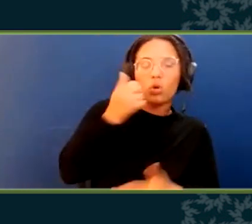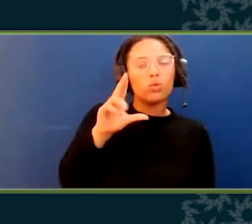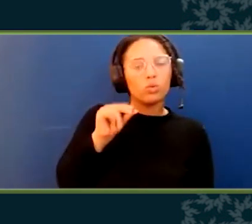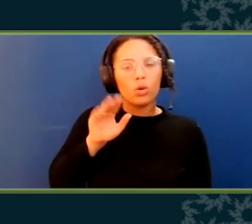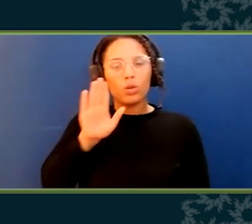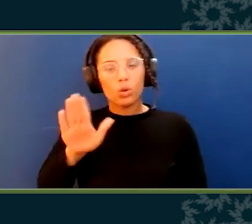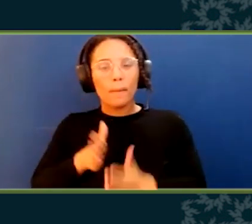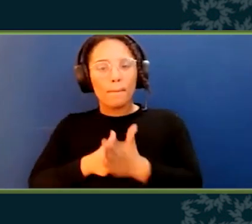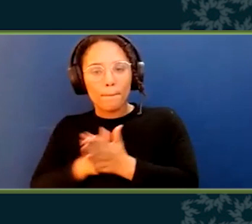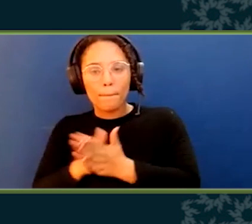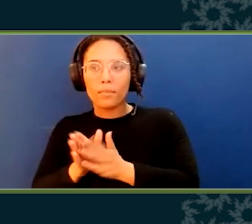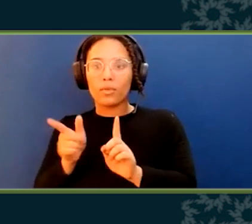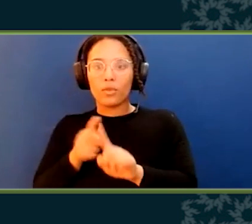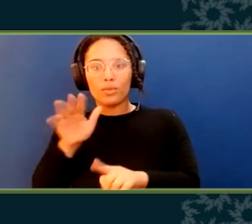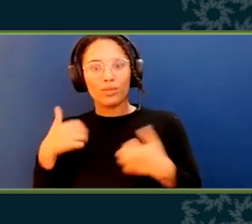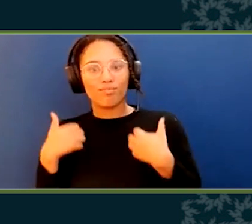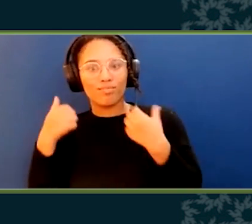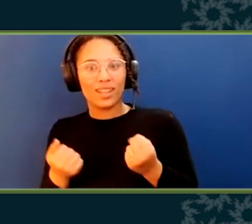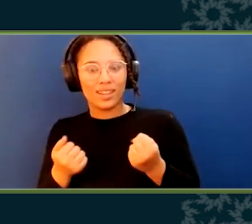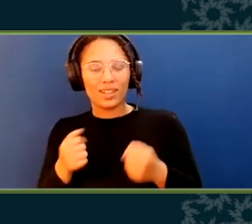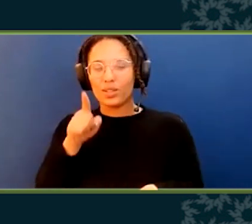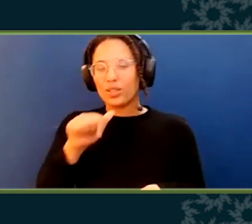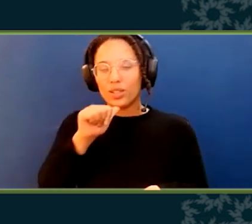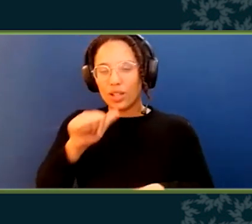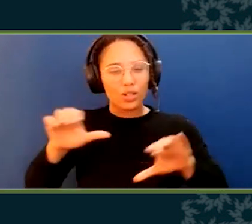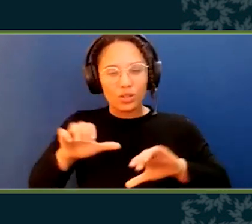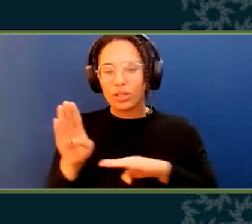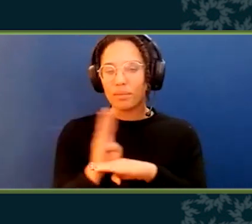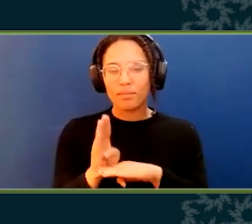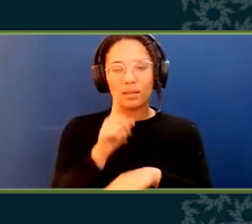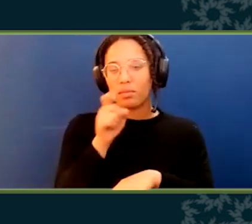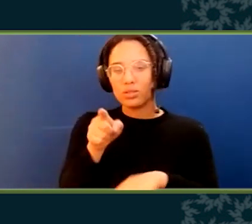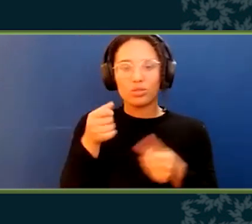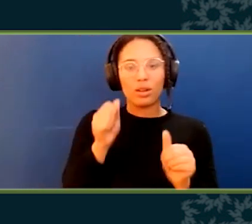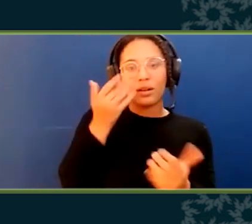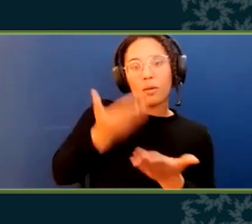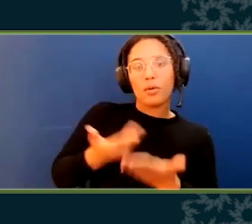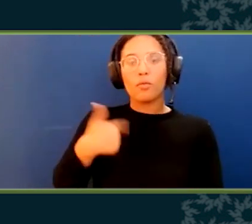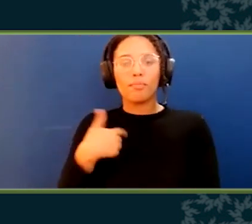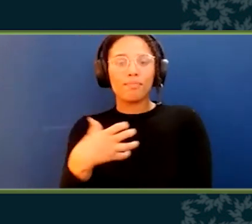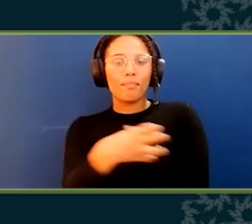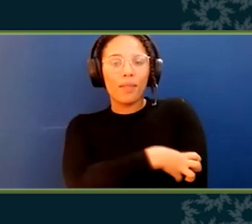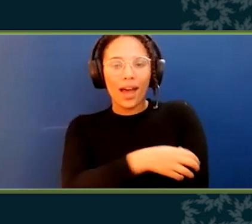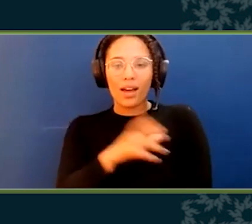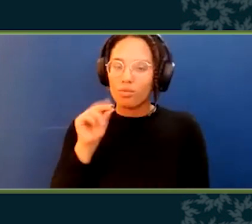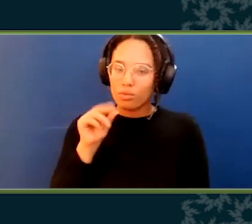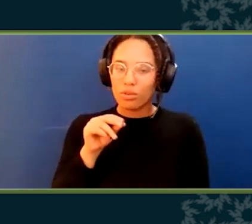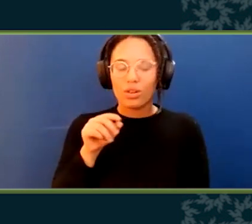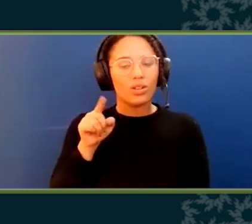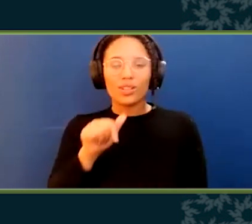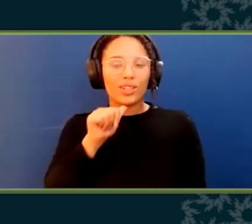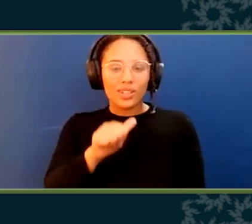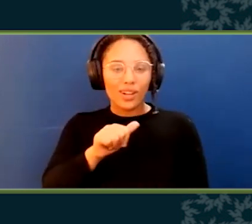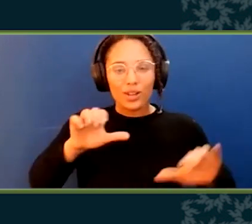business because you're trying to prove your power. No longer are you doing business because you're still trying to get mommy or